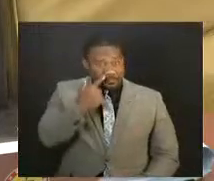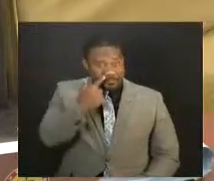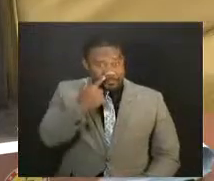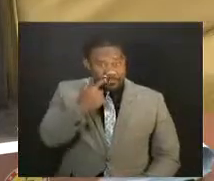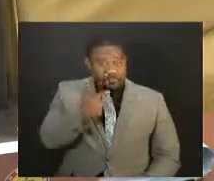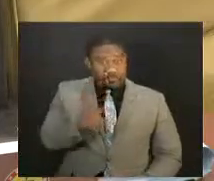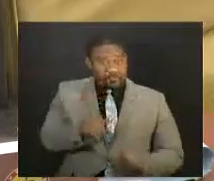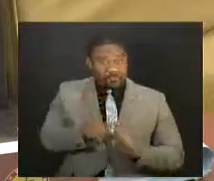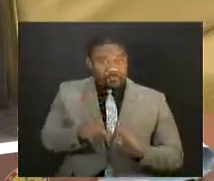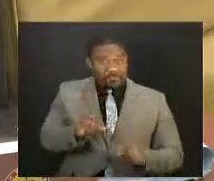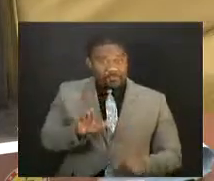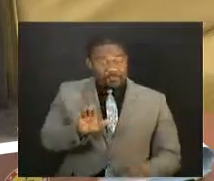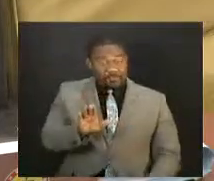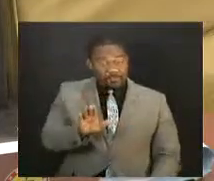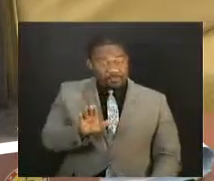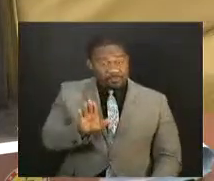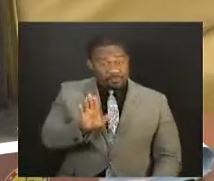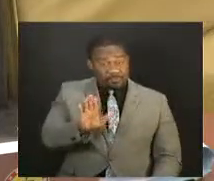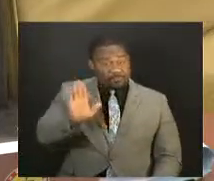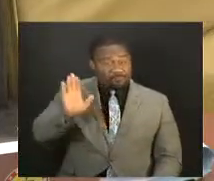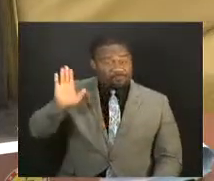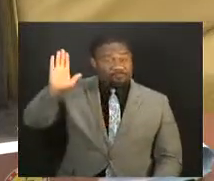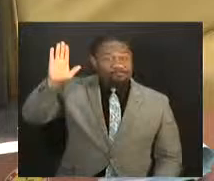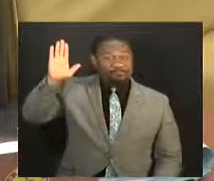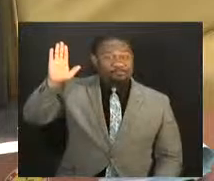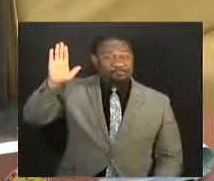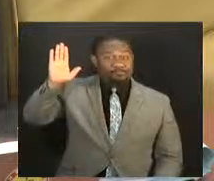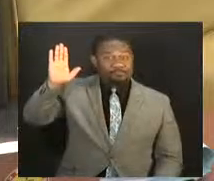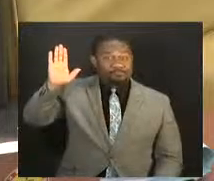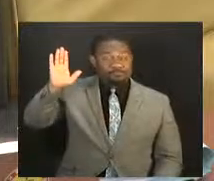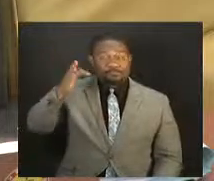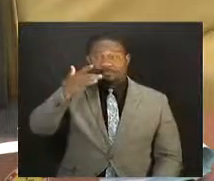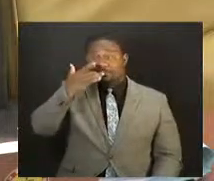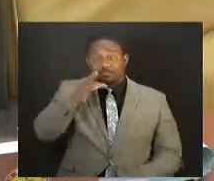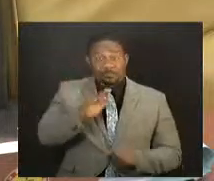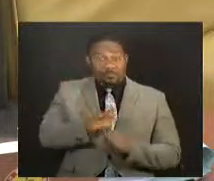I humbly hold a view that